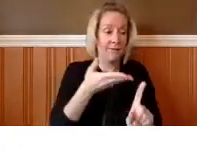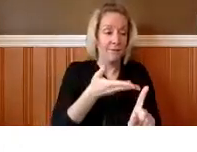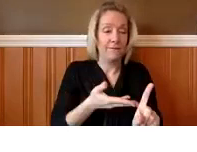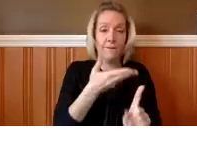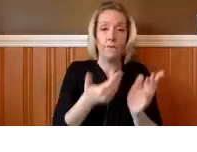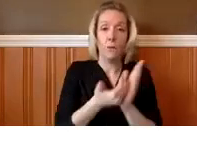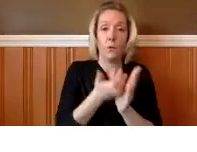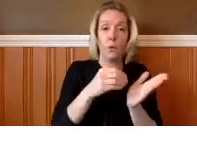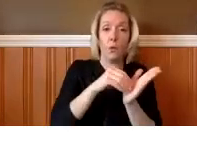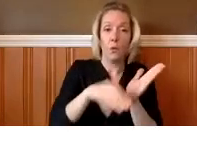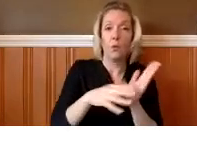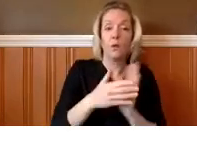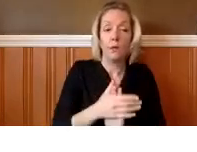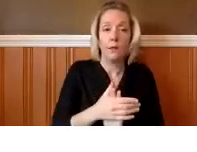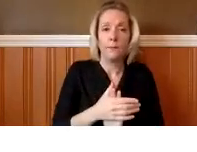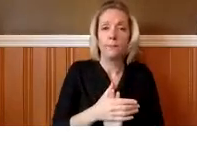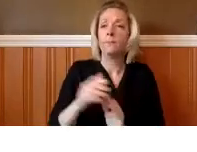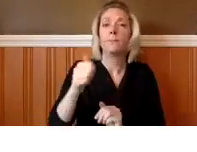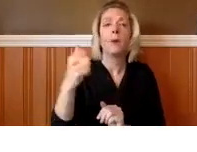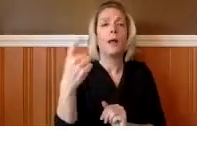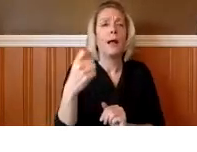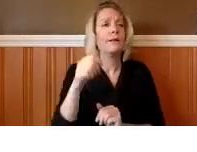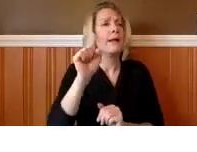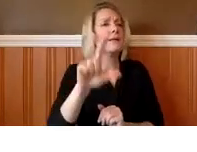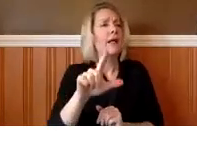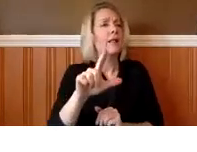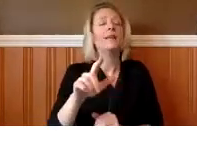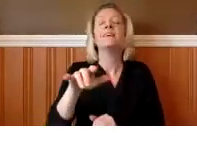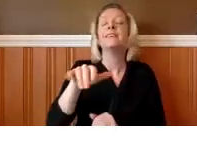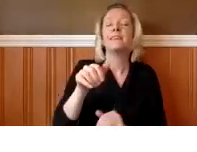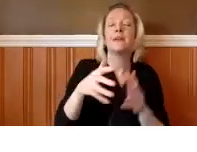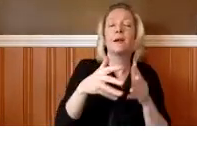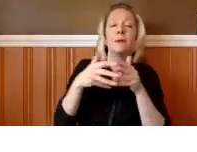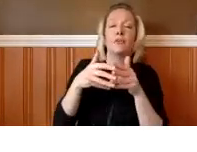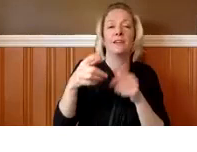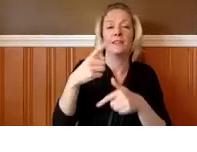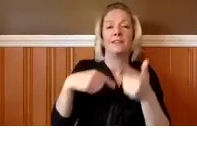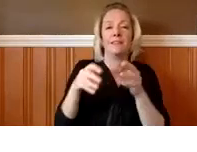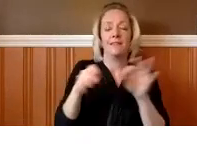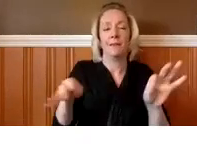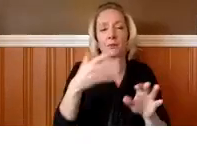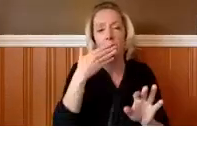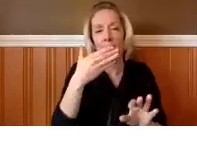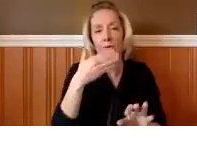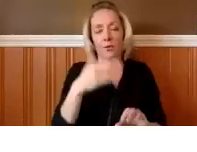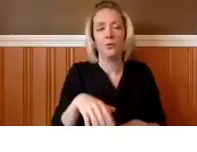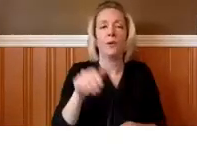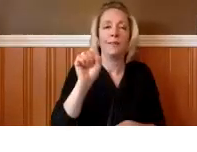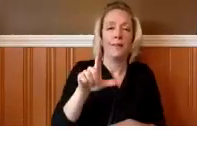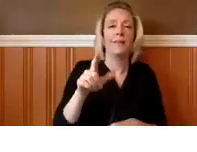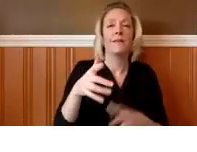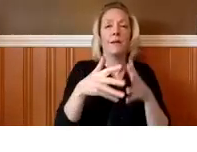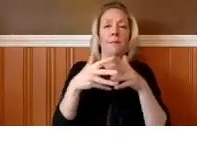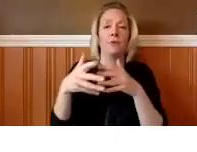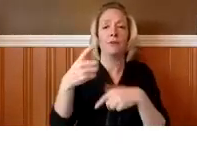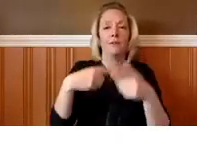Great. And there was a question about what is ASL, and thank you, Tasha. Yes, it's American Sign Language, is what we're talking about.